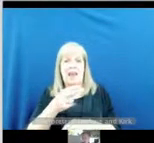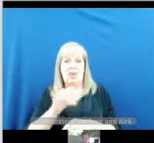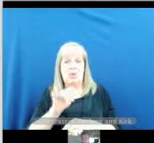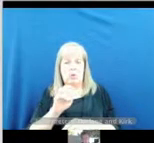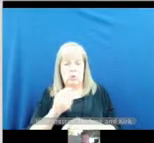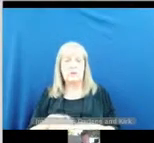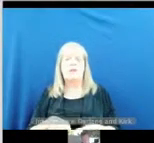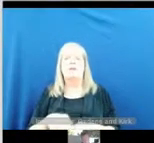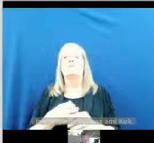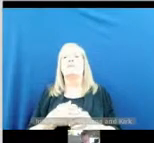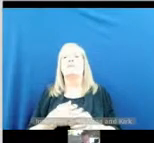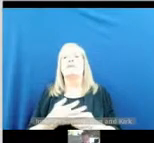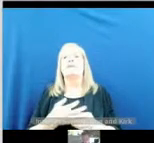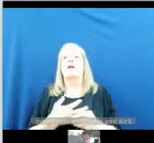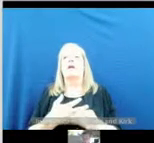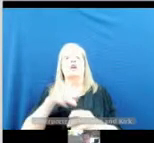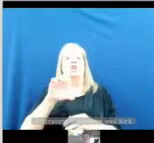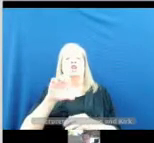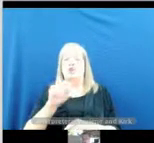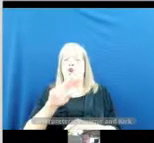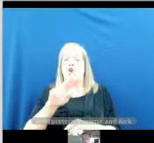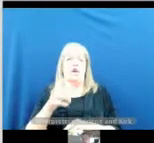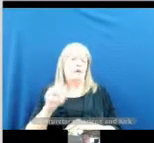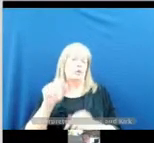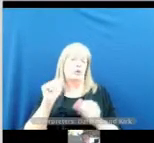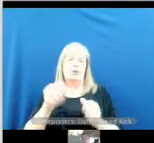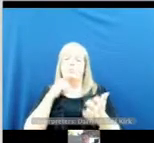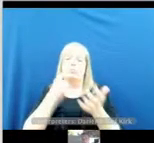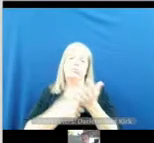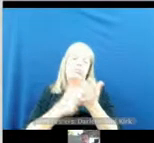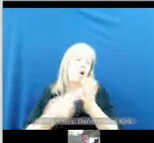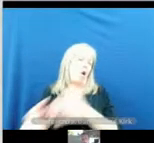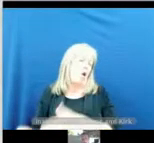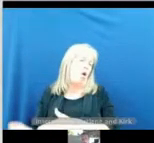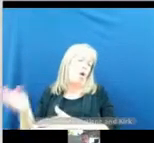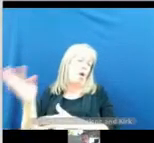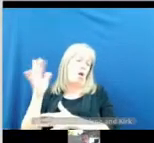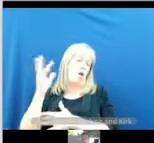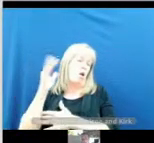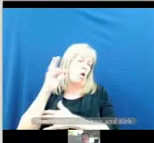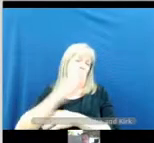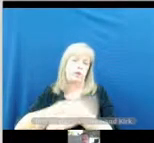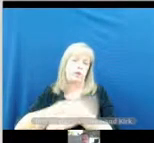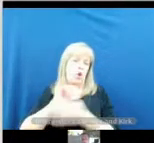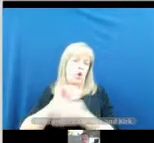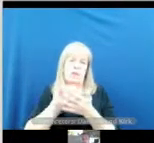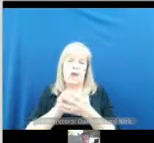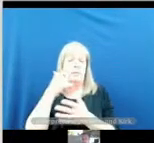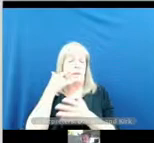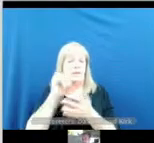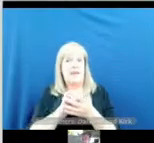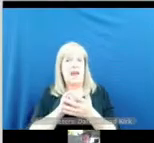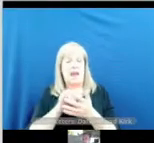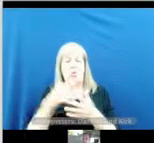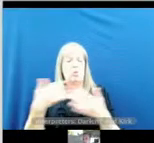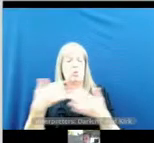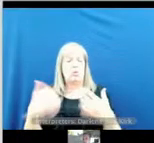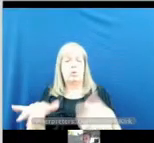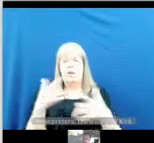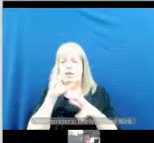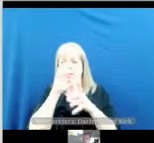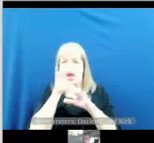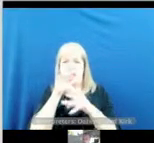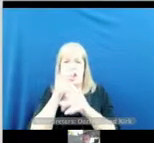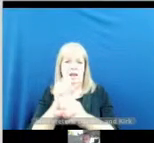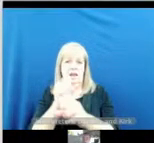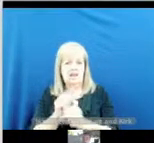all-day workshop, alone just on CHARD, because it's really fascinating. And this is more of an up and kind of